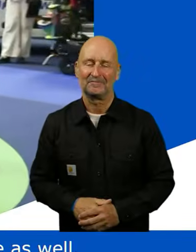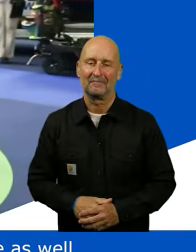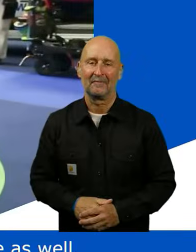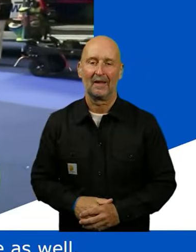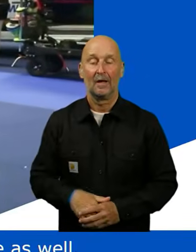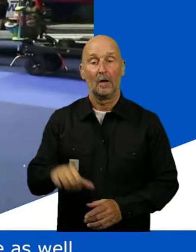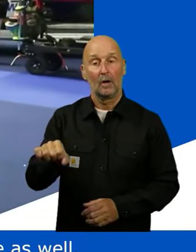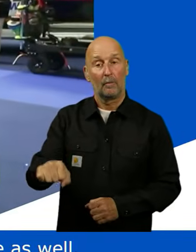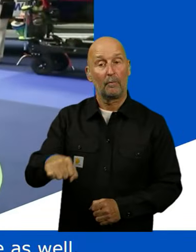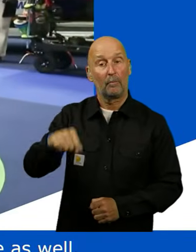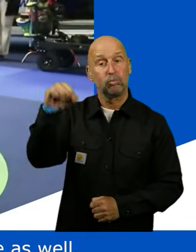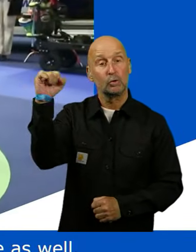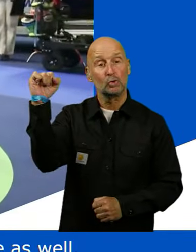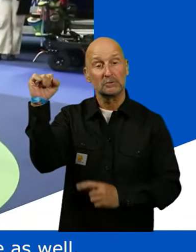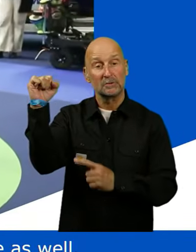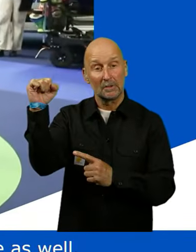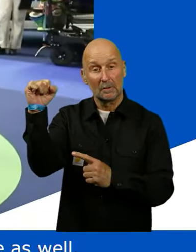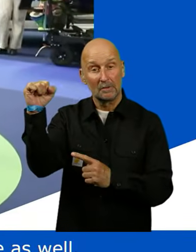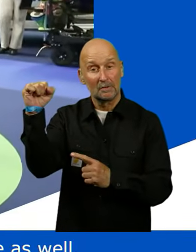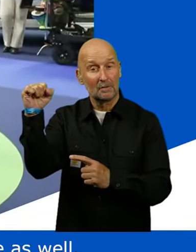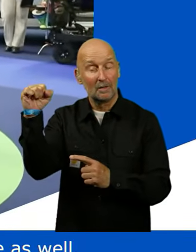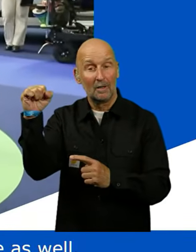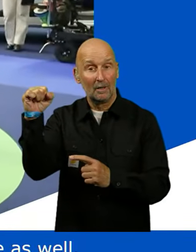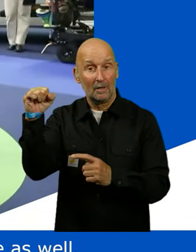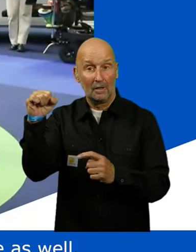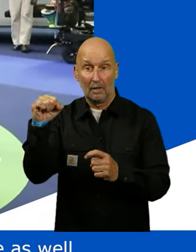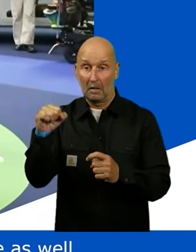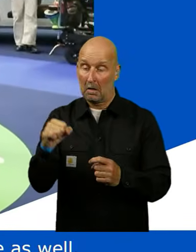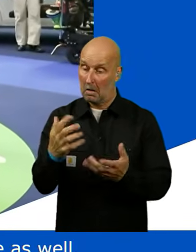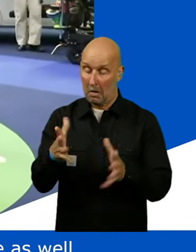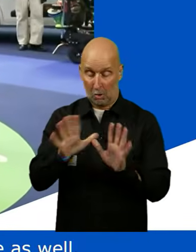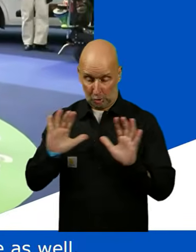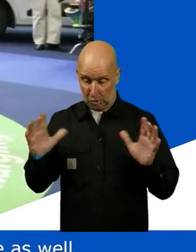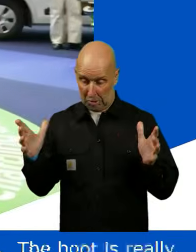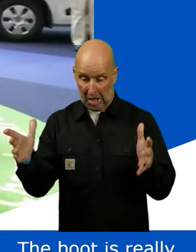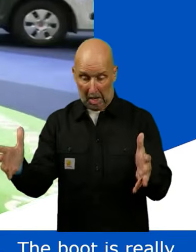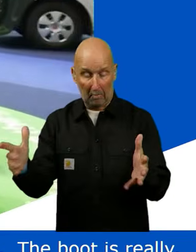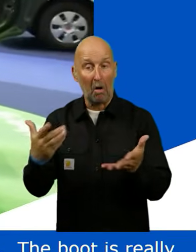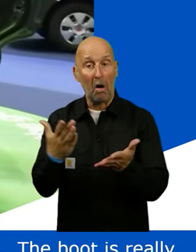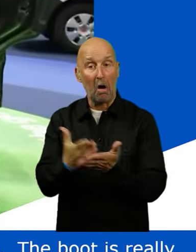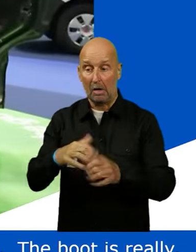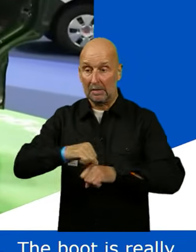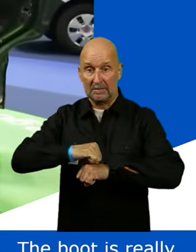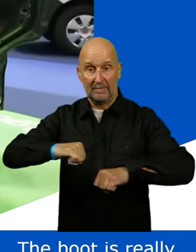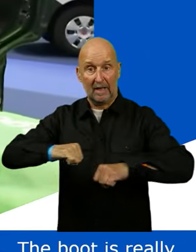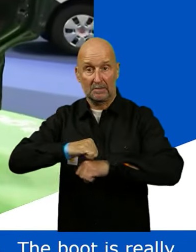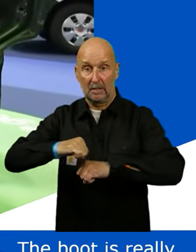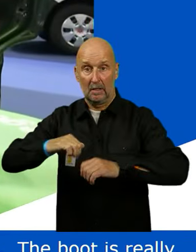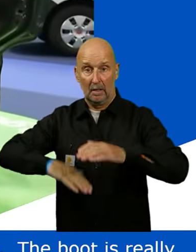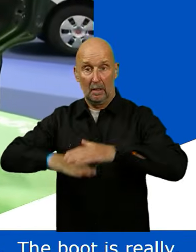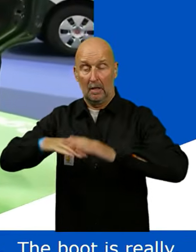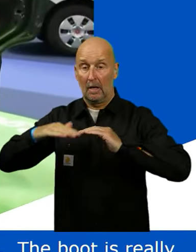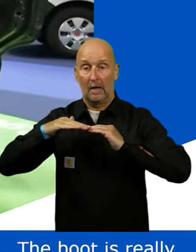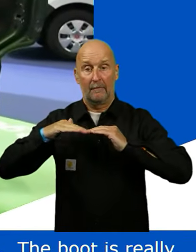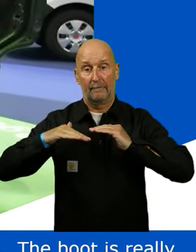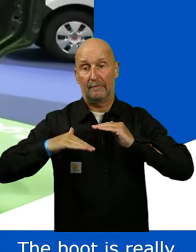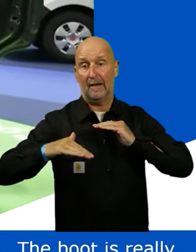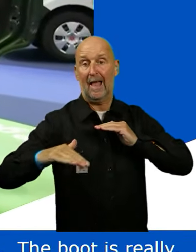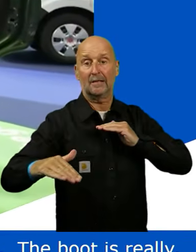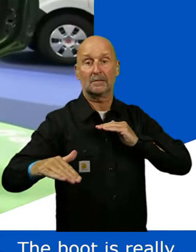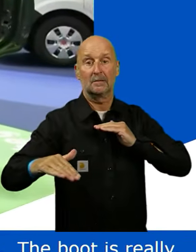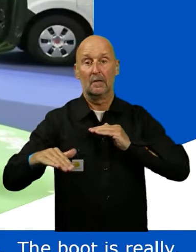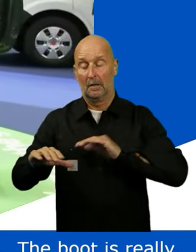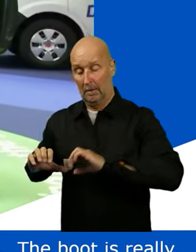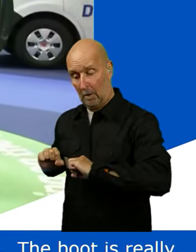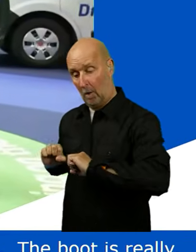boot is really, really well shaped and spacious. You've got this completely flat load sill, and that makes